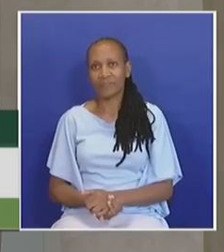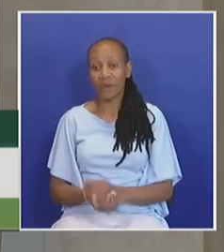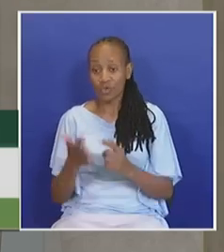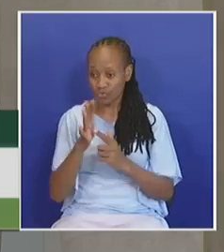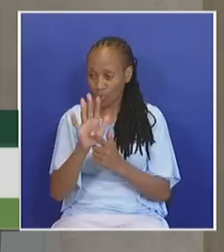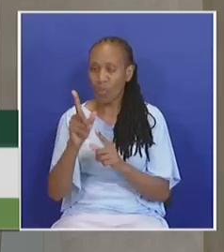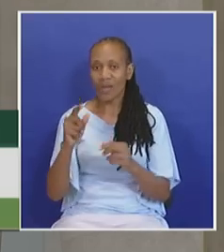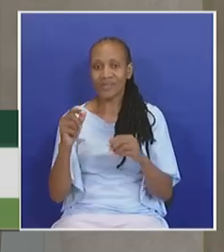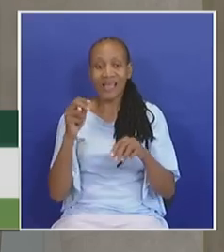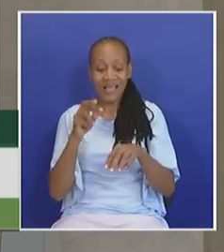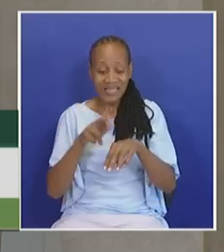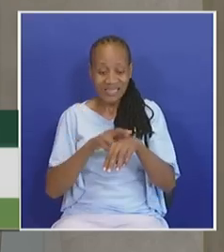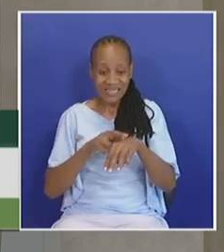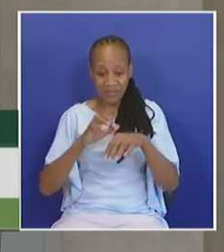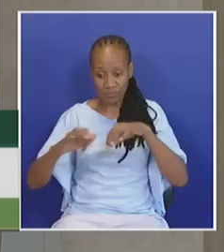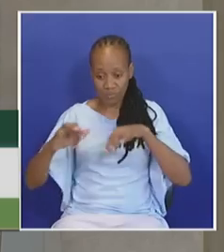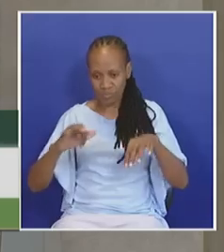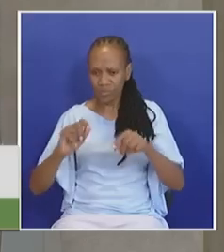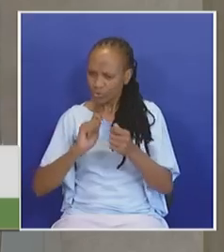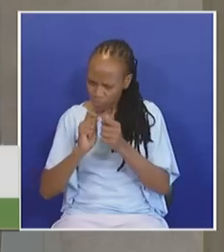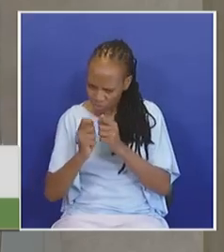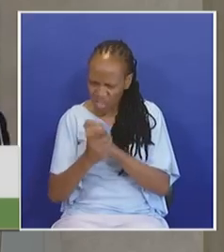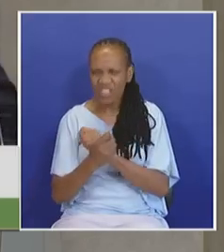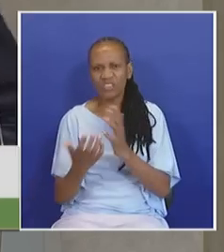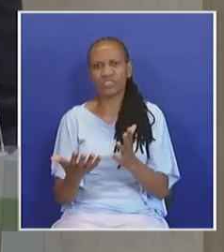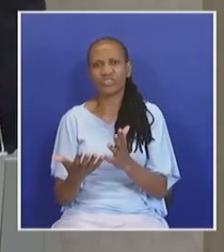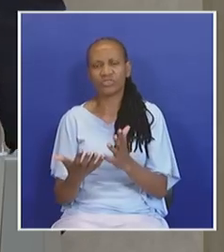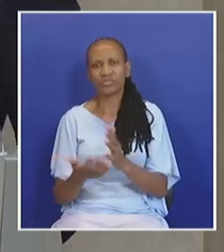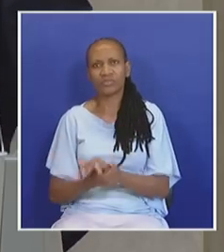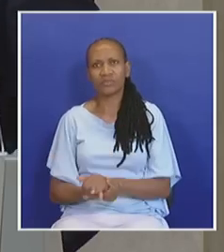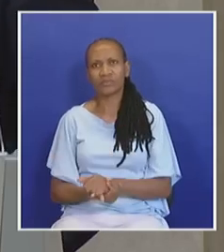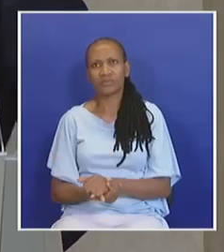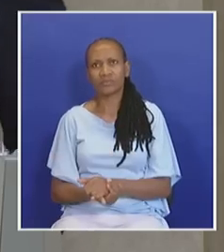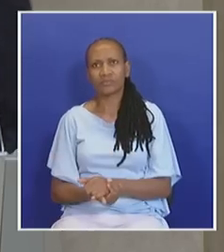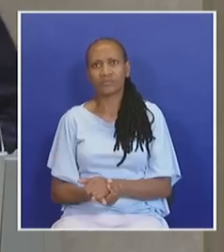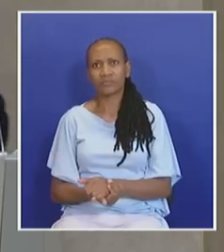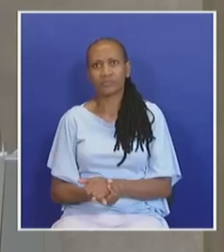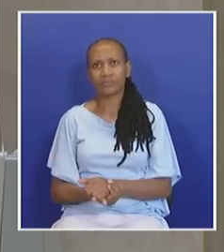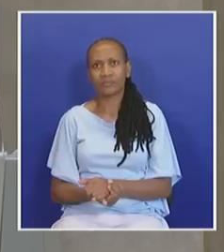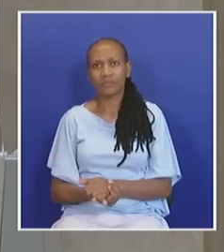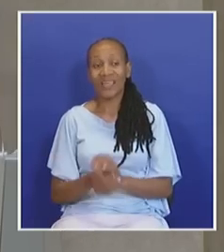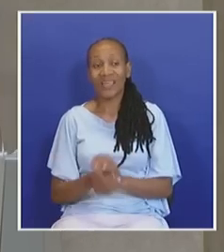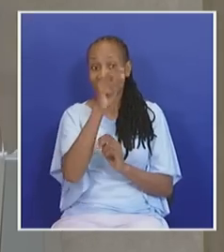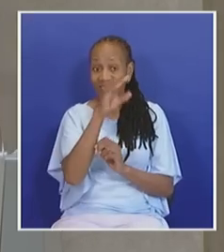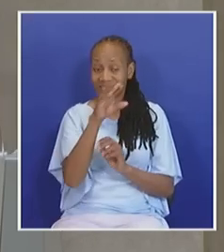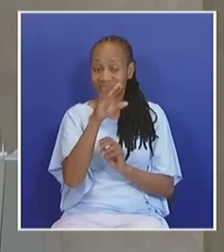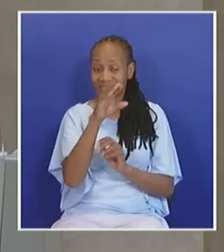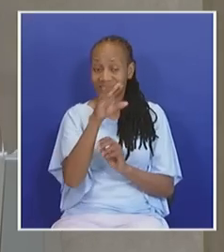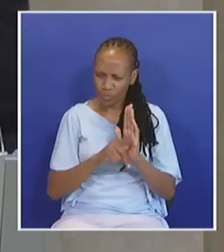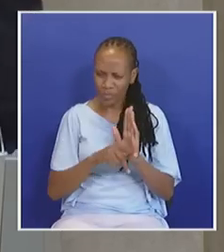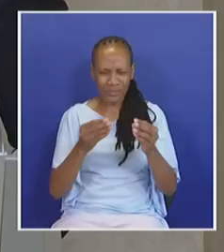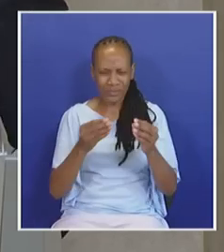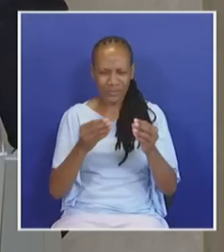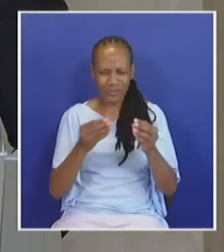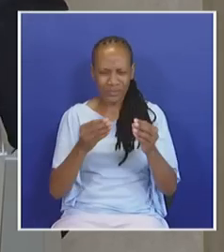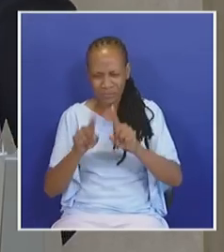non-racism that is articulated in our Constitution and, of course, in all the policies of the ANC as the governing